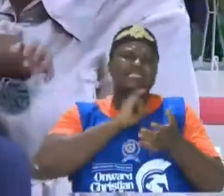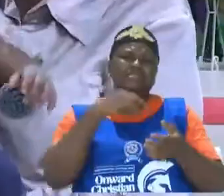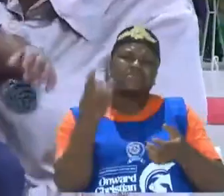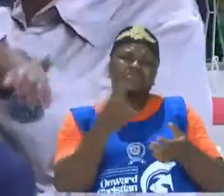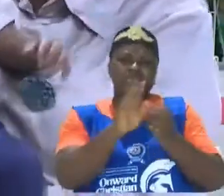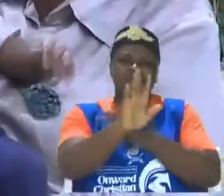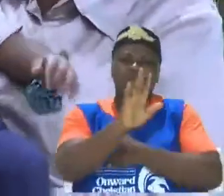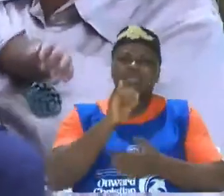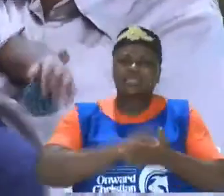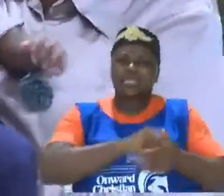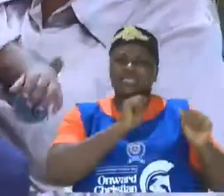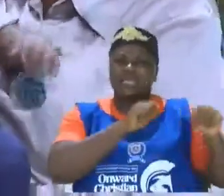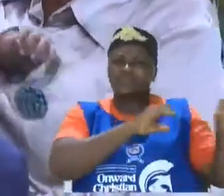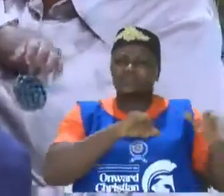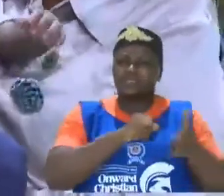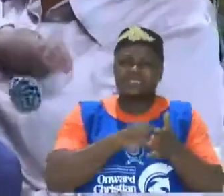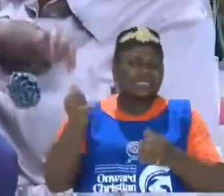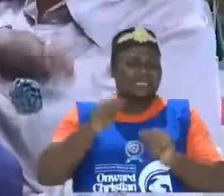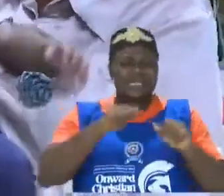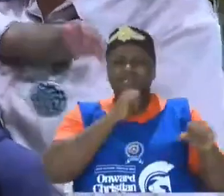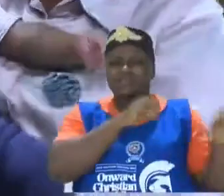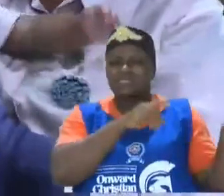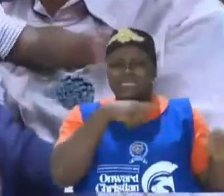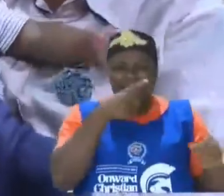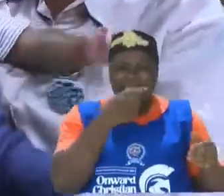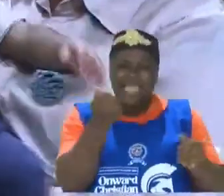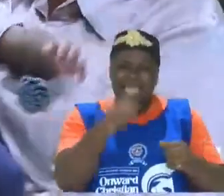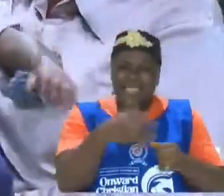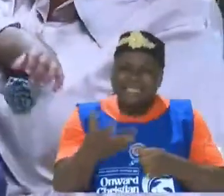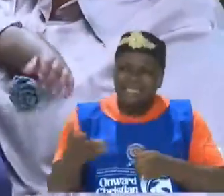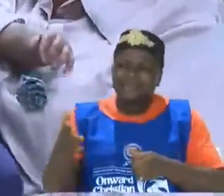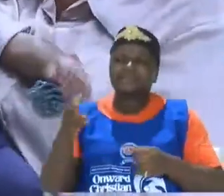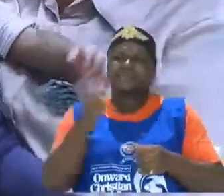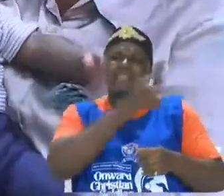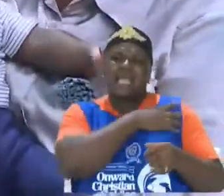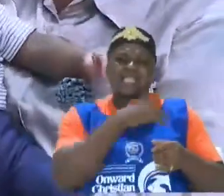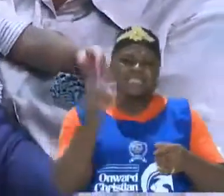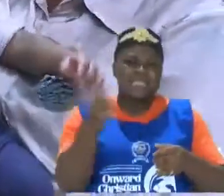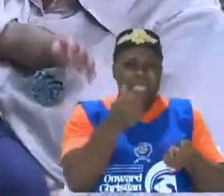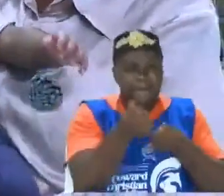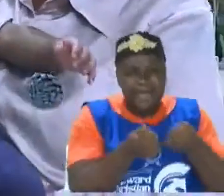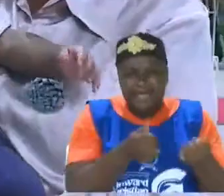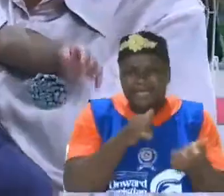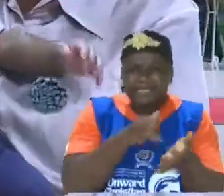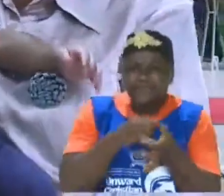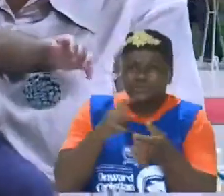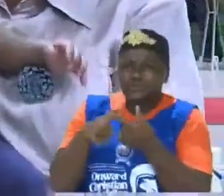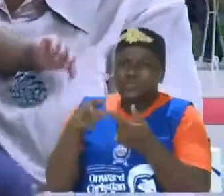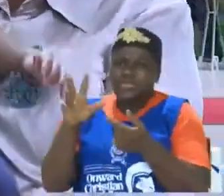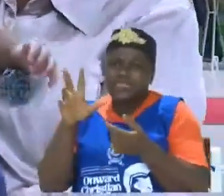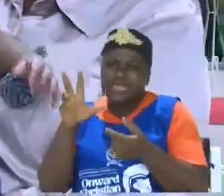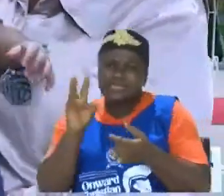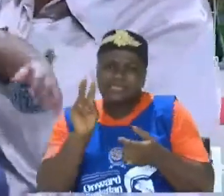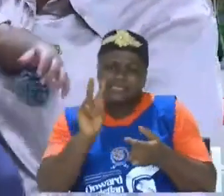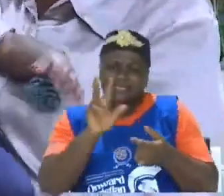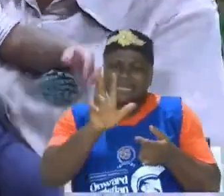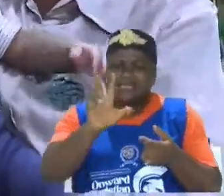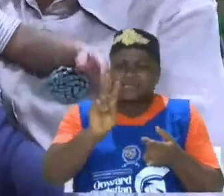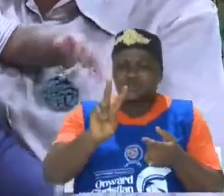They cannot say anything. And they managed it to 30-something weeks, 32